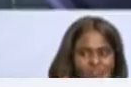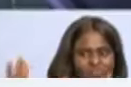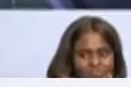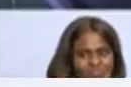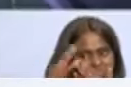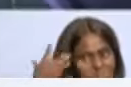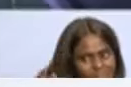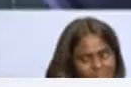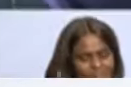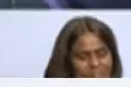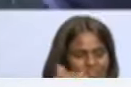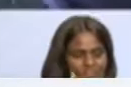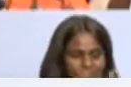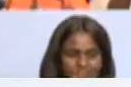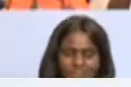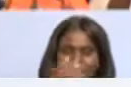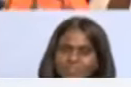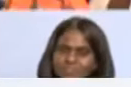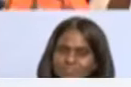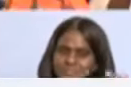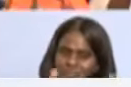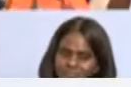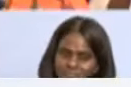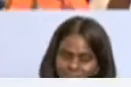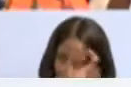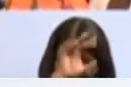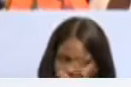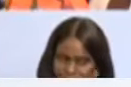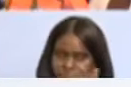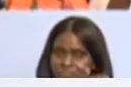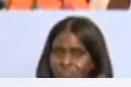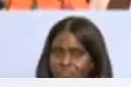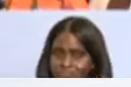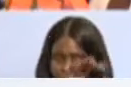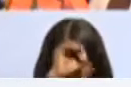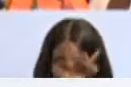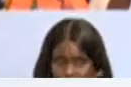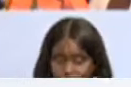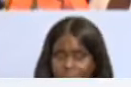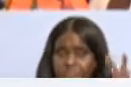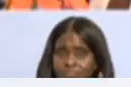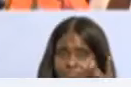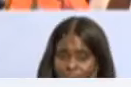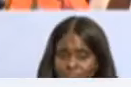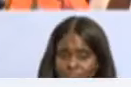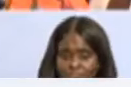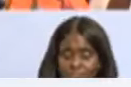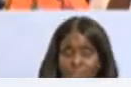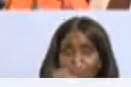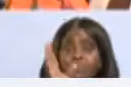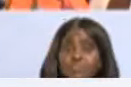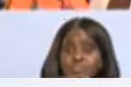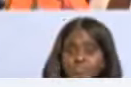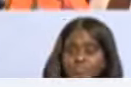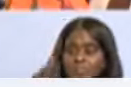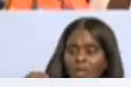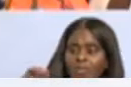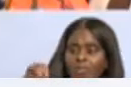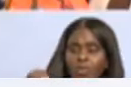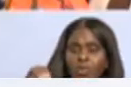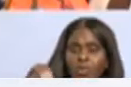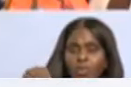and resurgence of economic activities in our mining sector, mining towns, as I said, Mopani, Konkola, 28